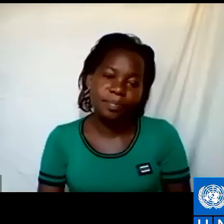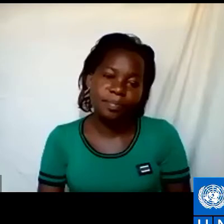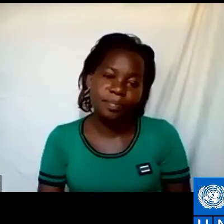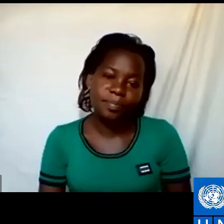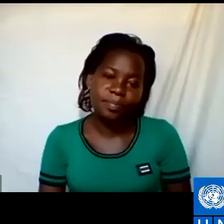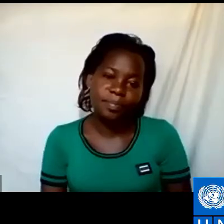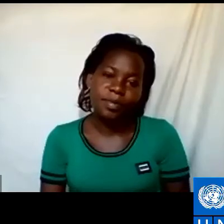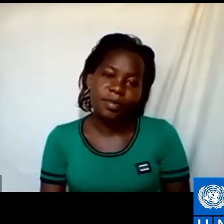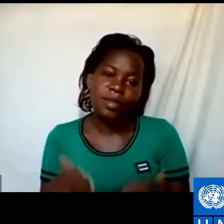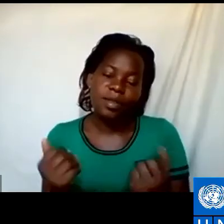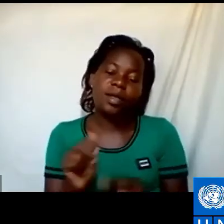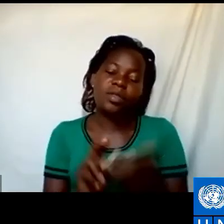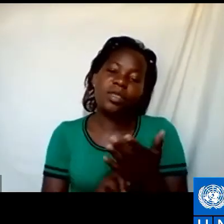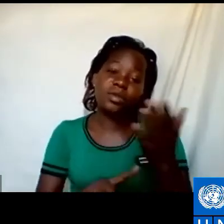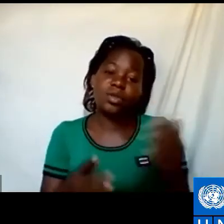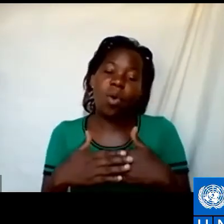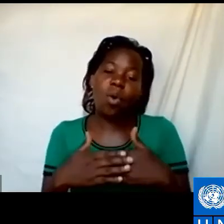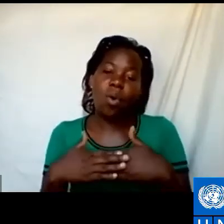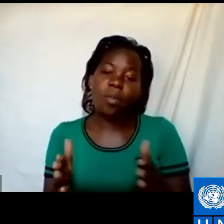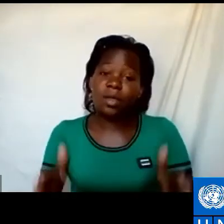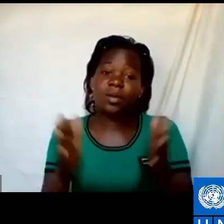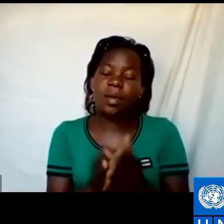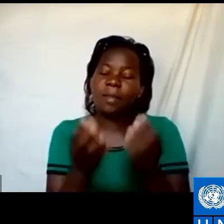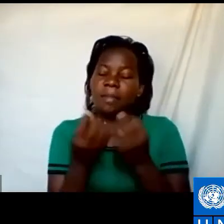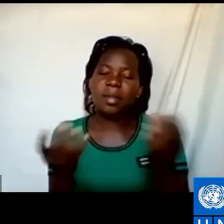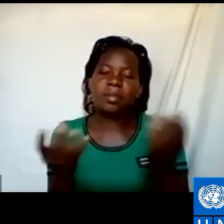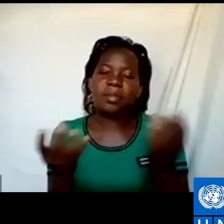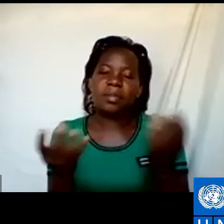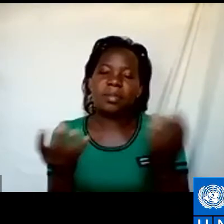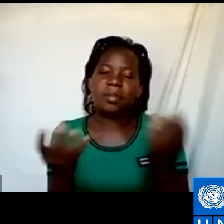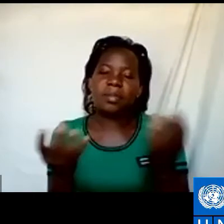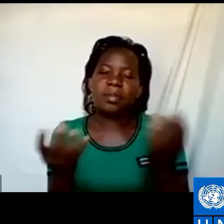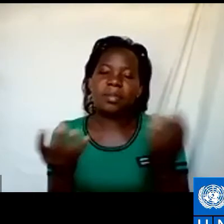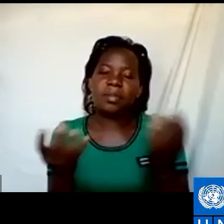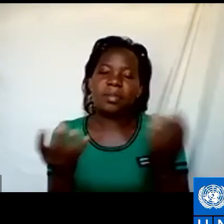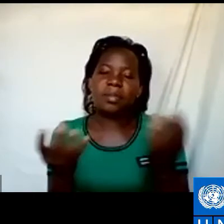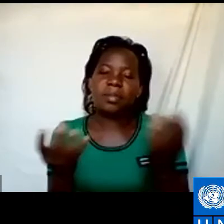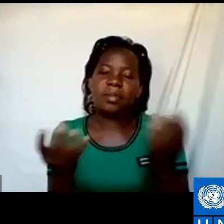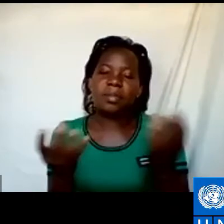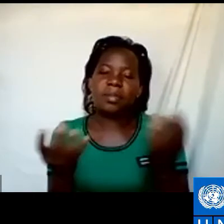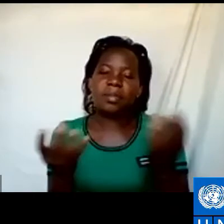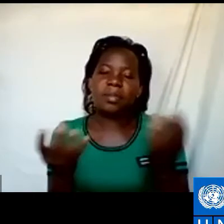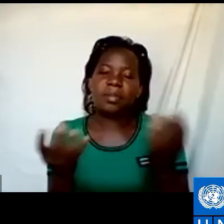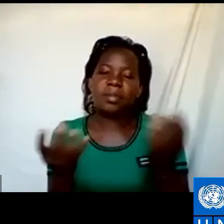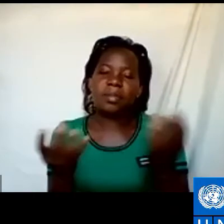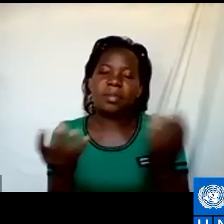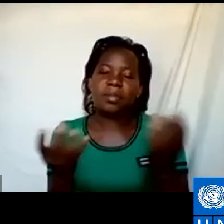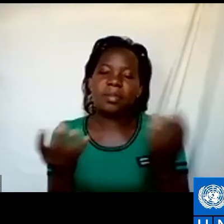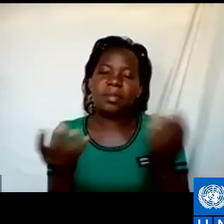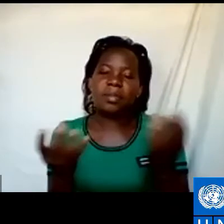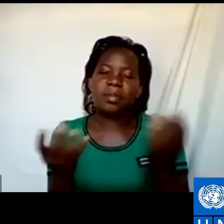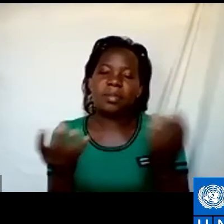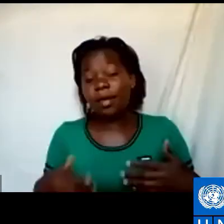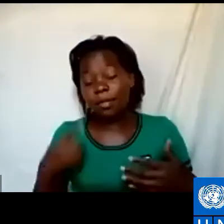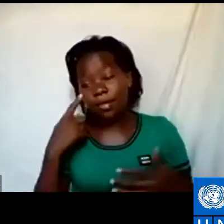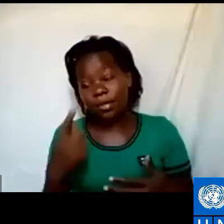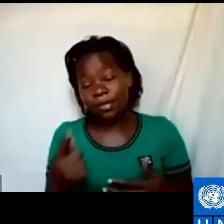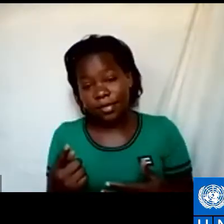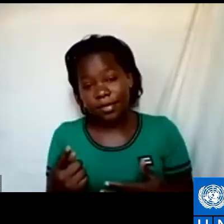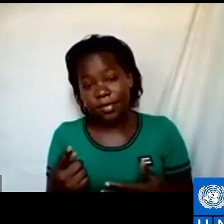technology. So yes, we now need the ICT department, huge. I am happy to have been a part of the beginning of